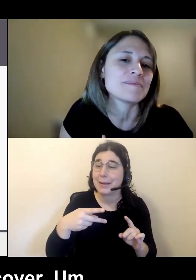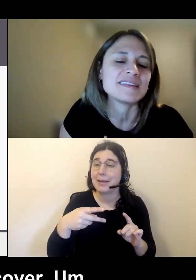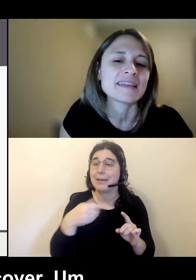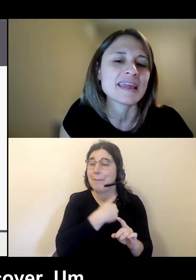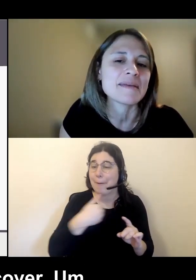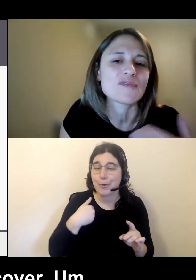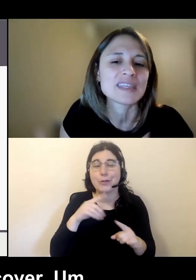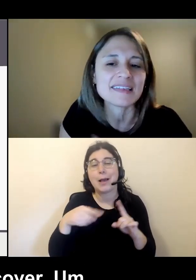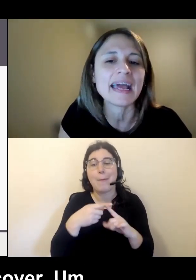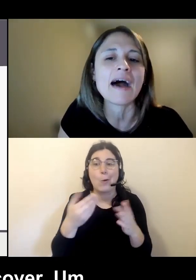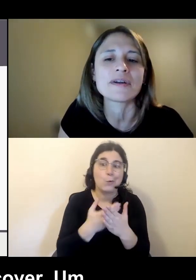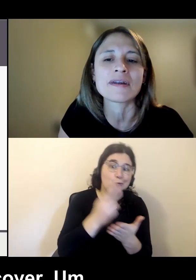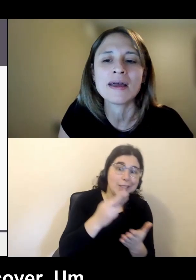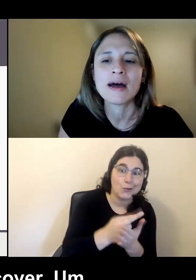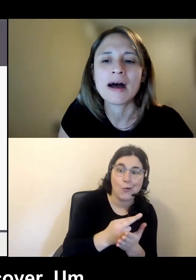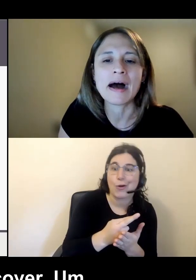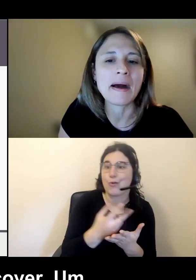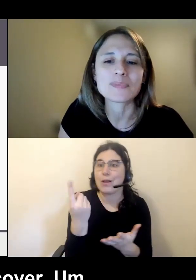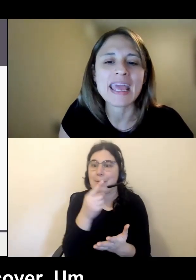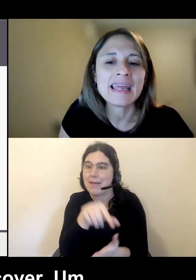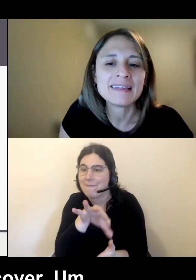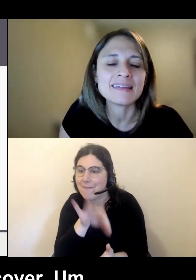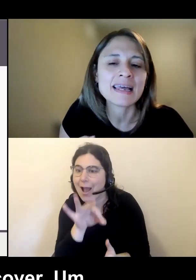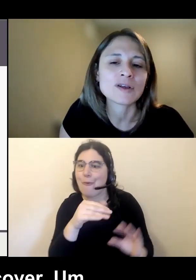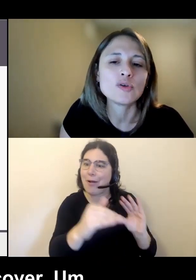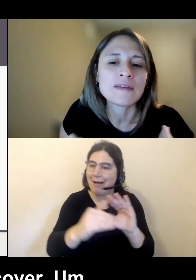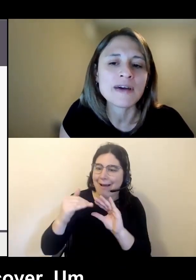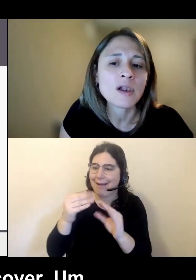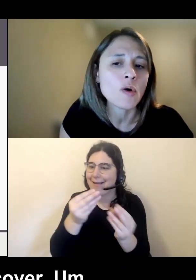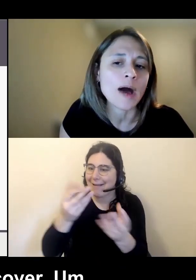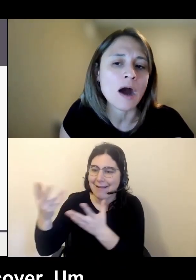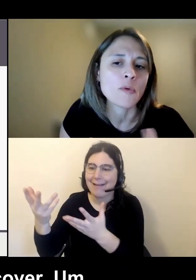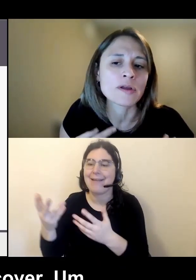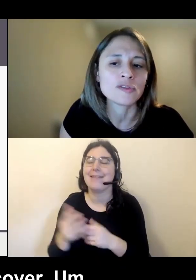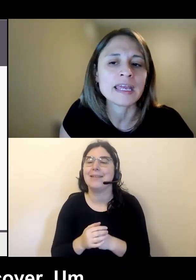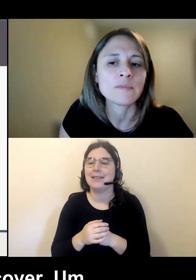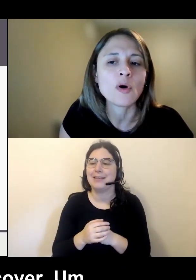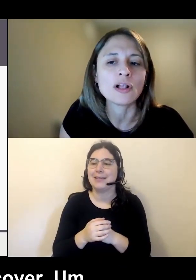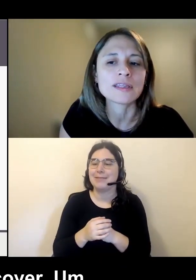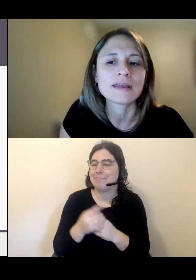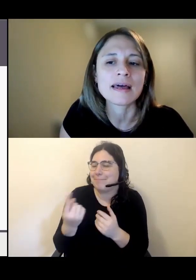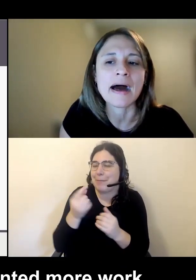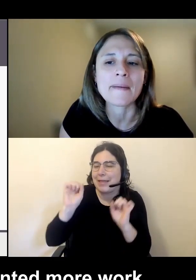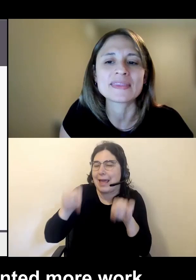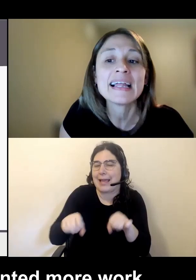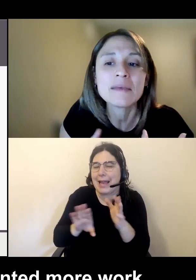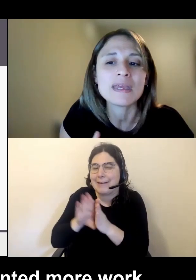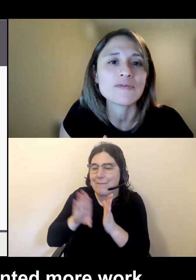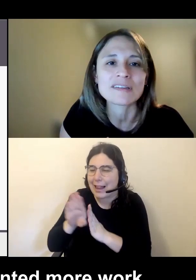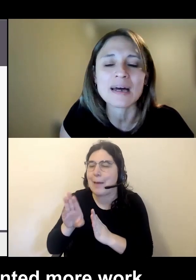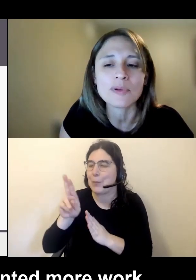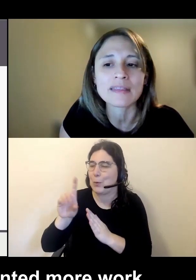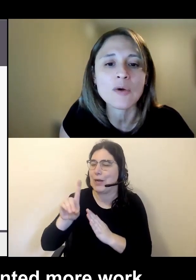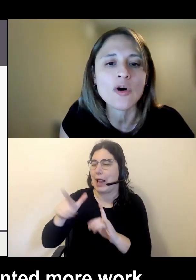about something that they discover, anything that could develop our UDL Vault, telling